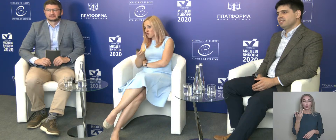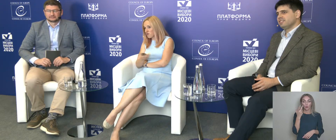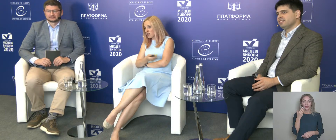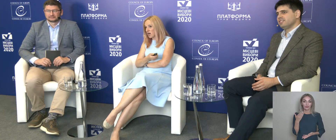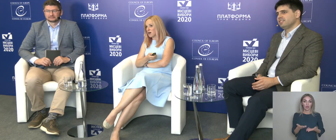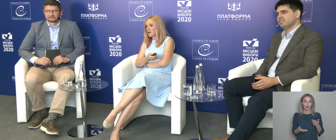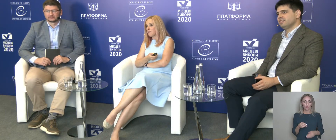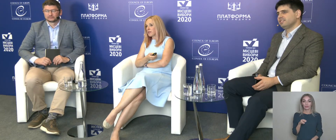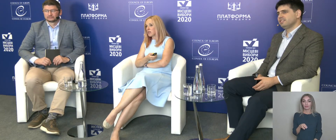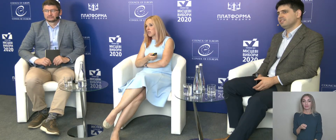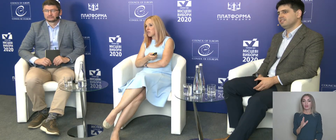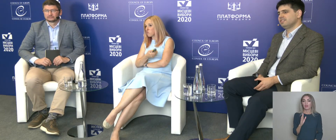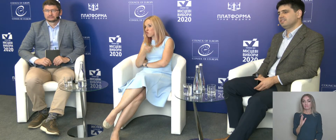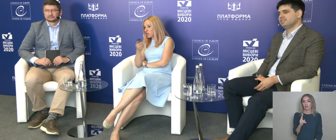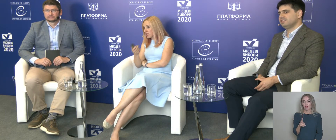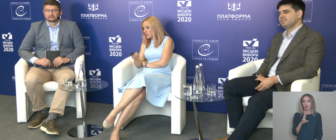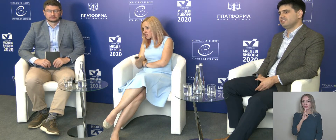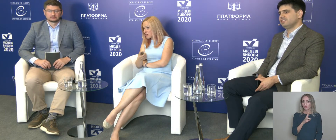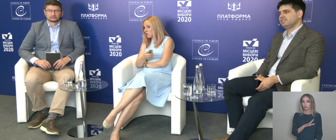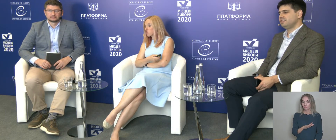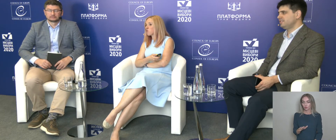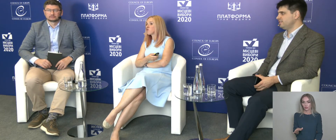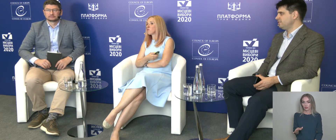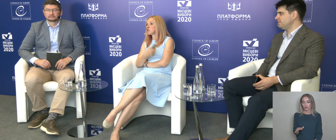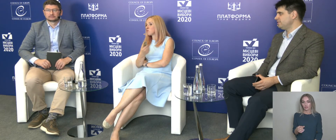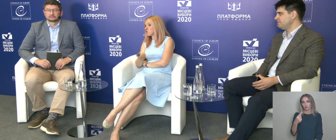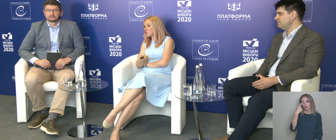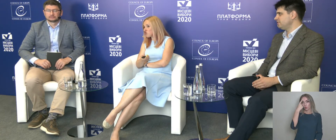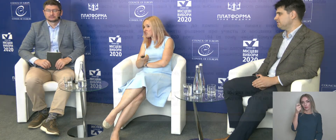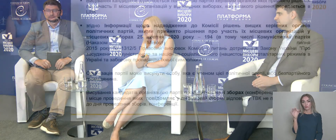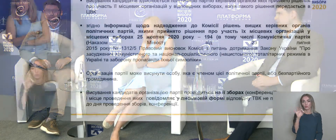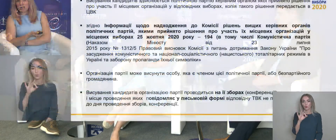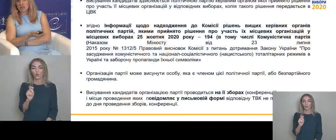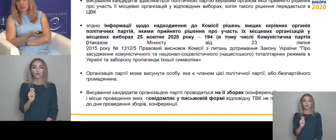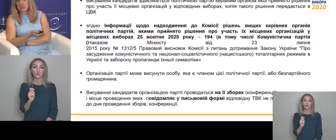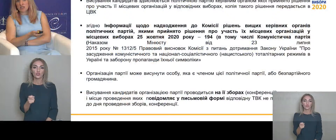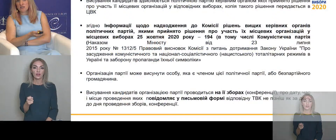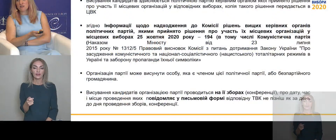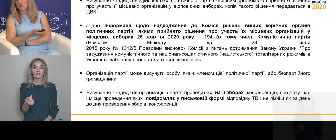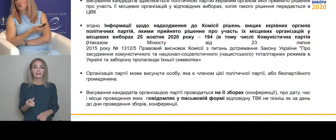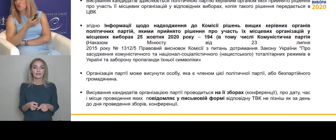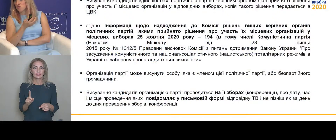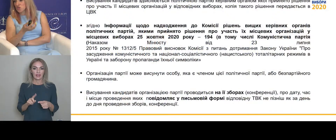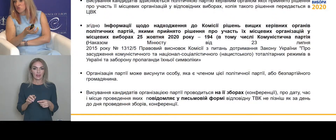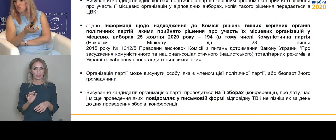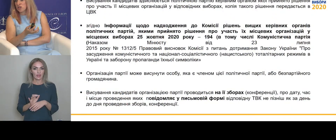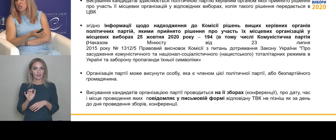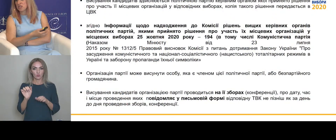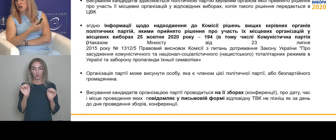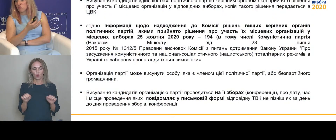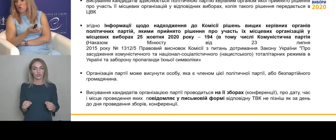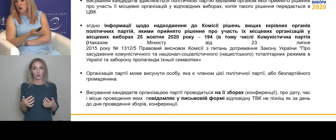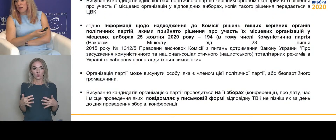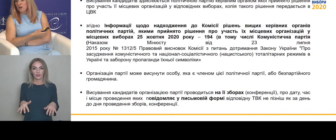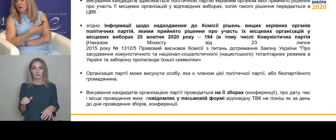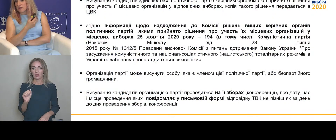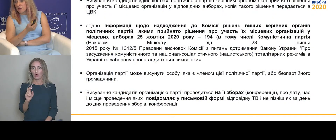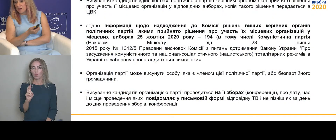prove, and in the TEC there will be no notice.